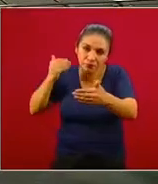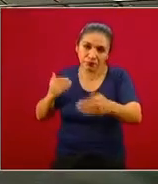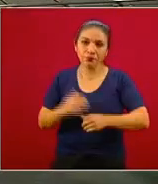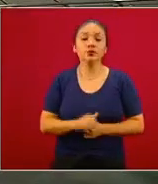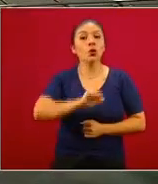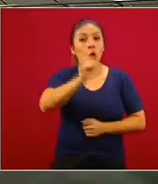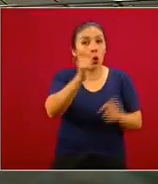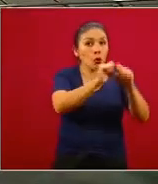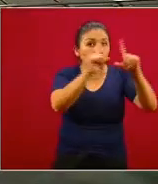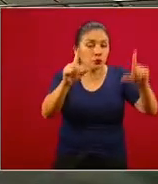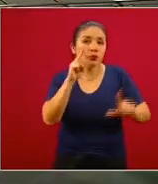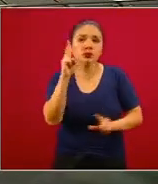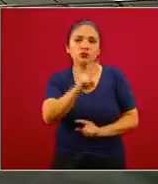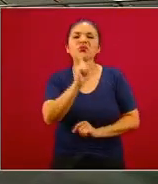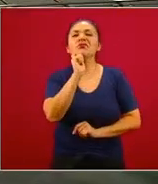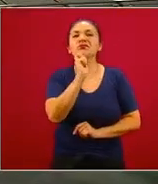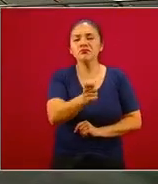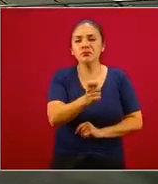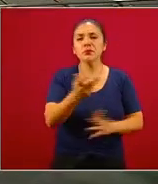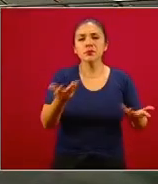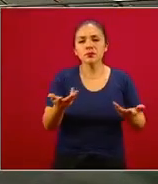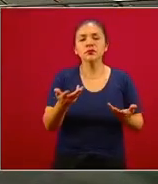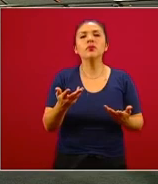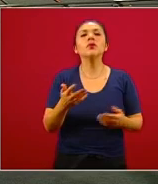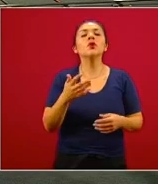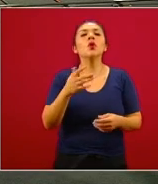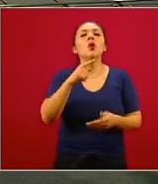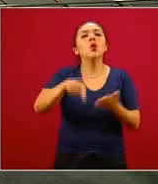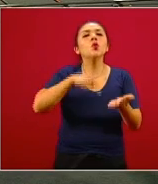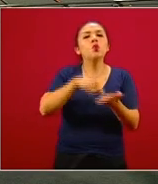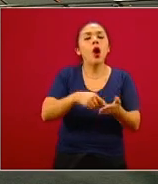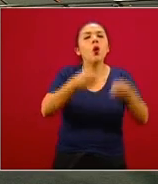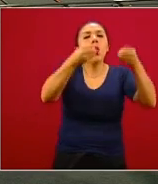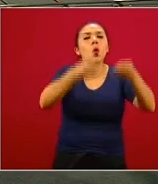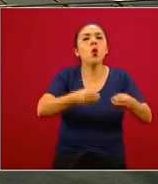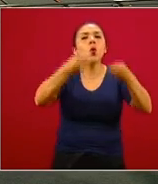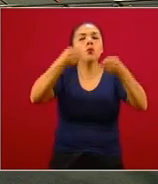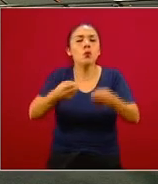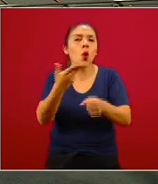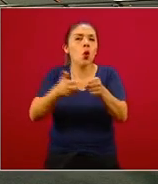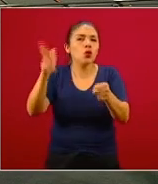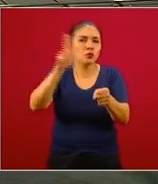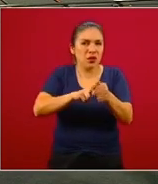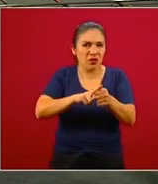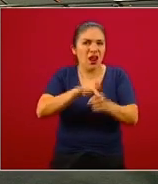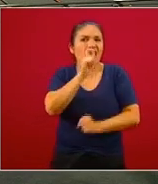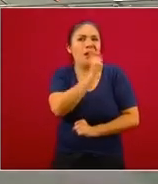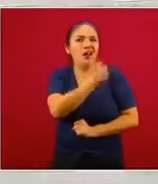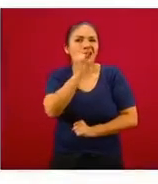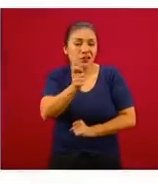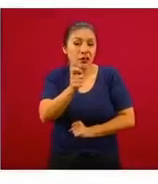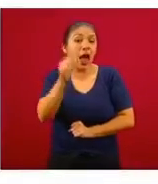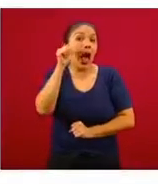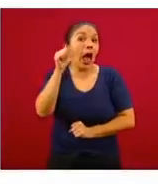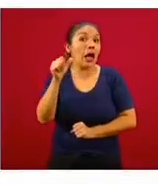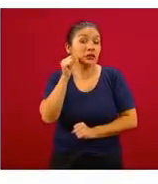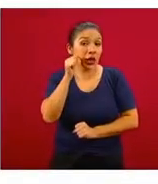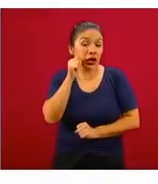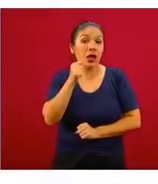And we continue to see an upward trend. Here we have the information regarding